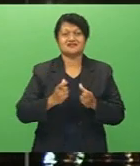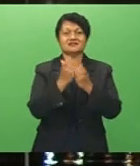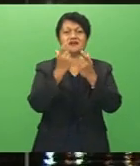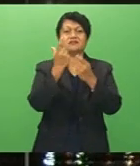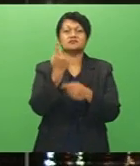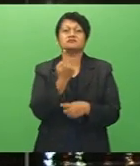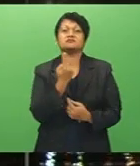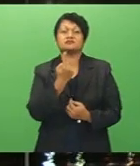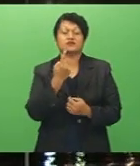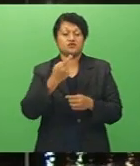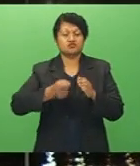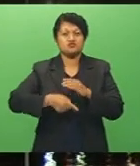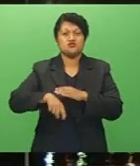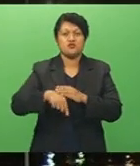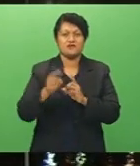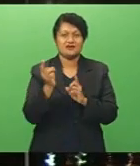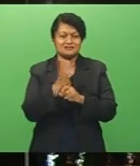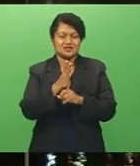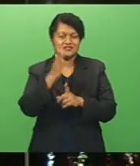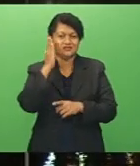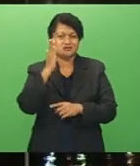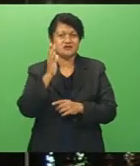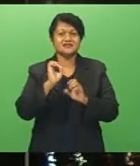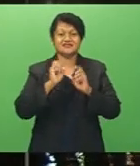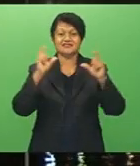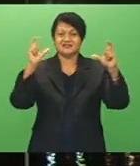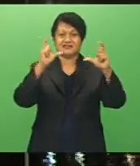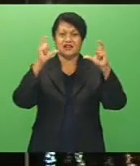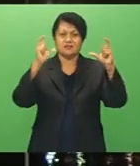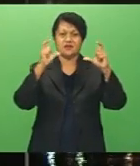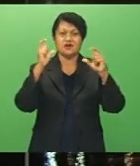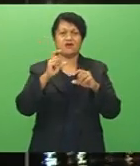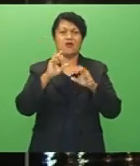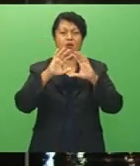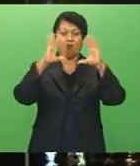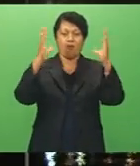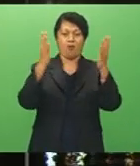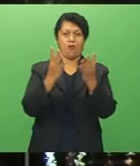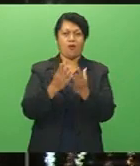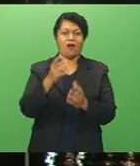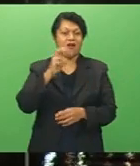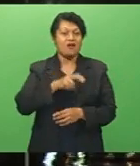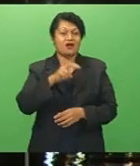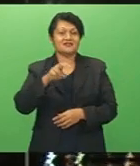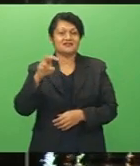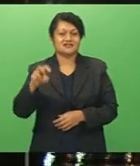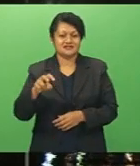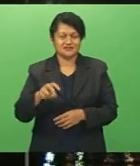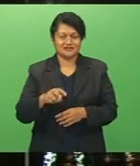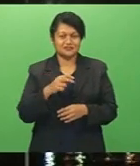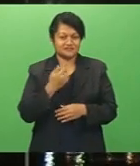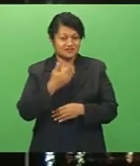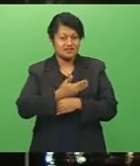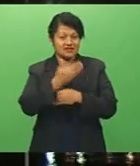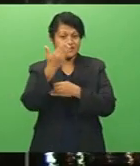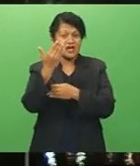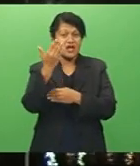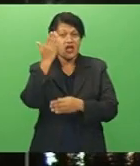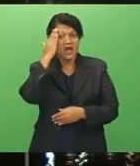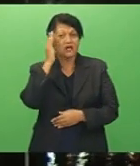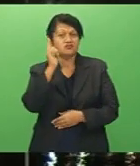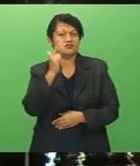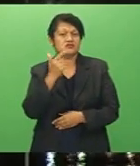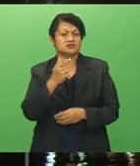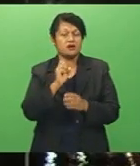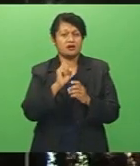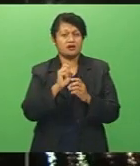Special School. Celebrating World Autism Awareness Day, head teacher Narendra Prasad revealed that there are no